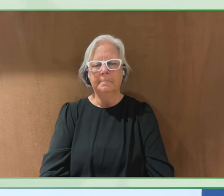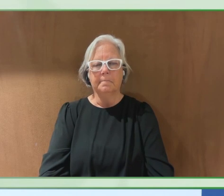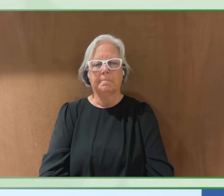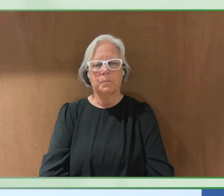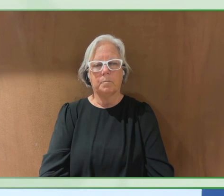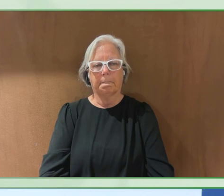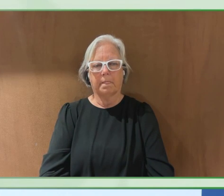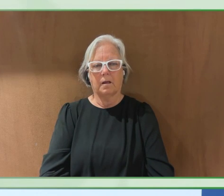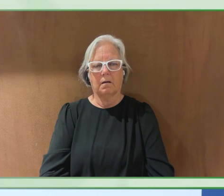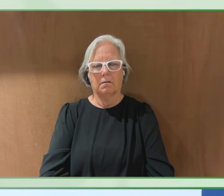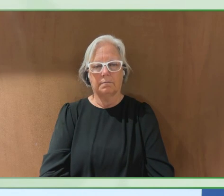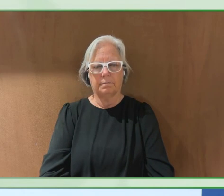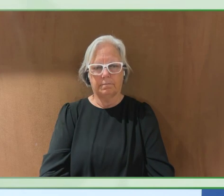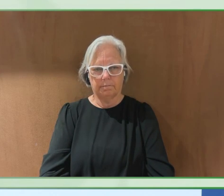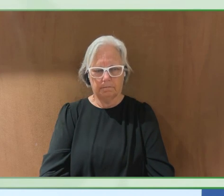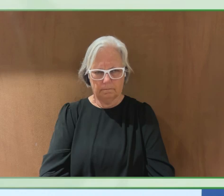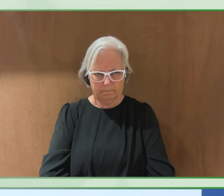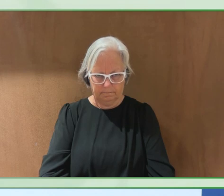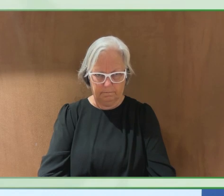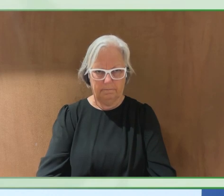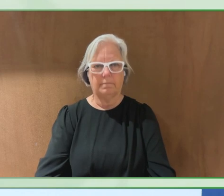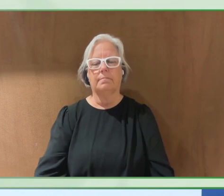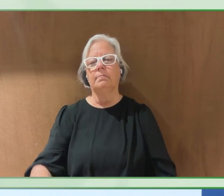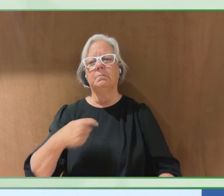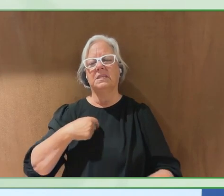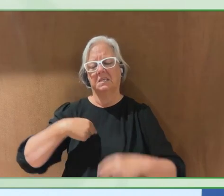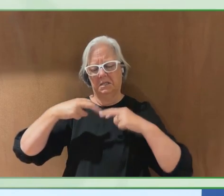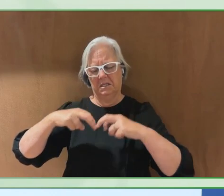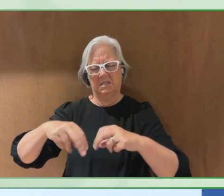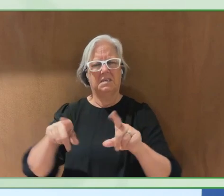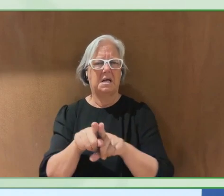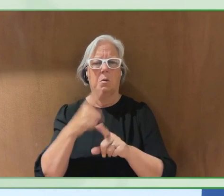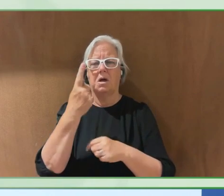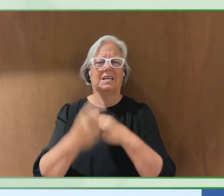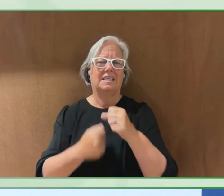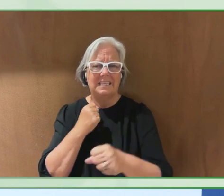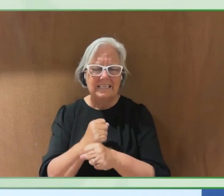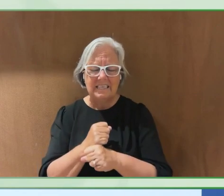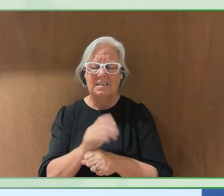The search on my own actually lasted for a year, and for that year, it was really hard for me.